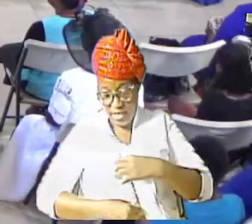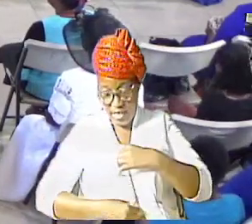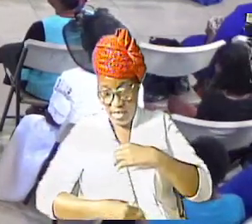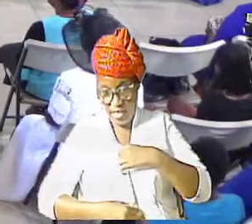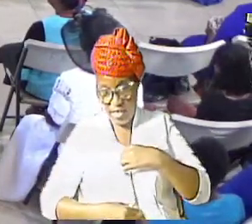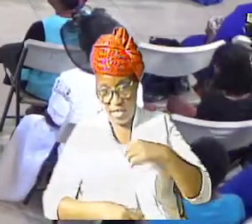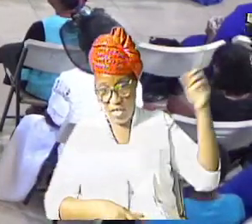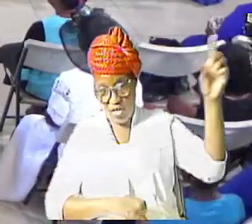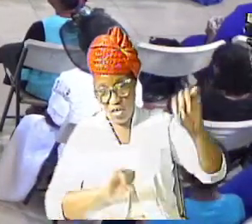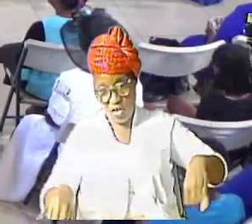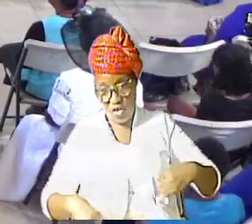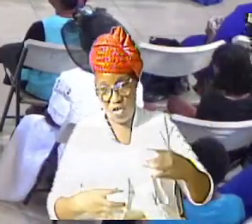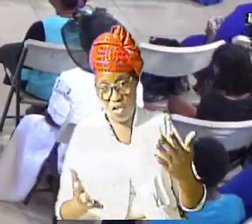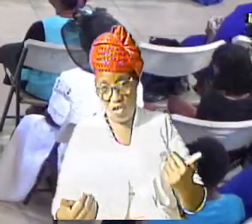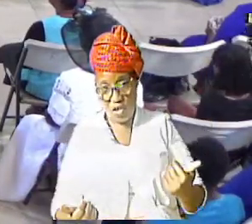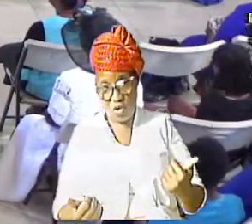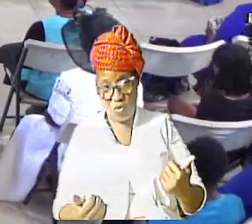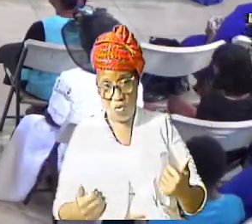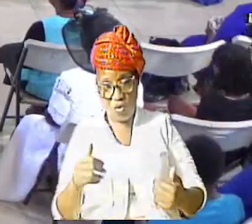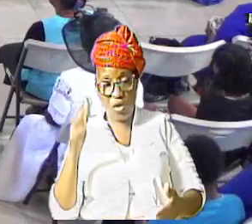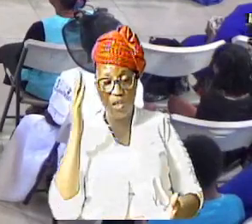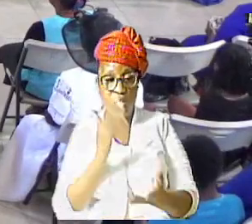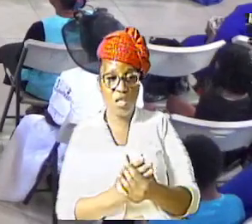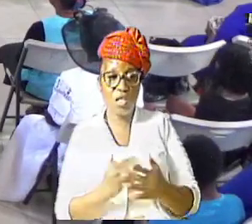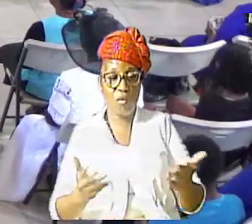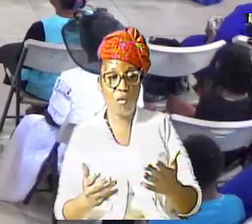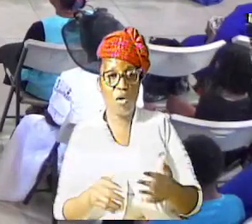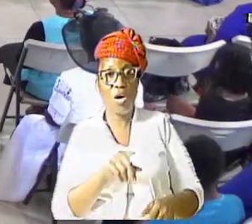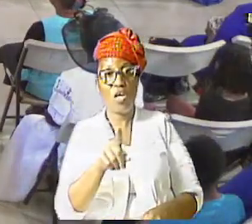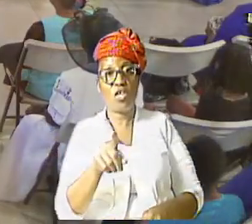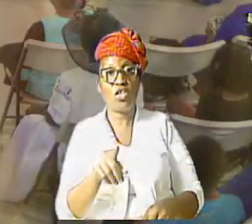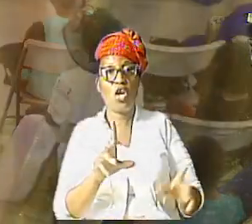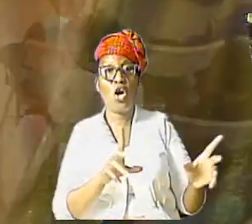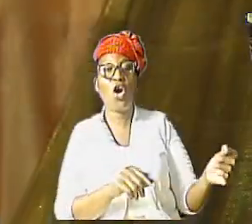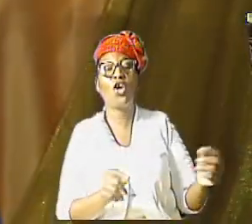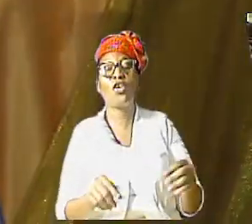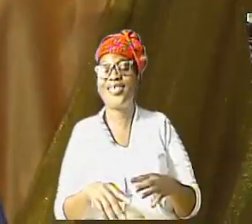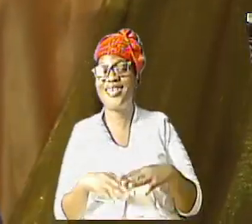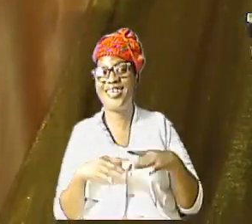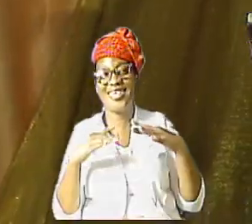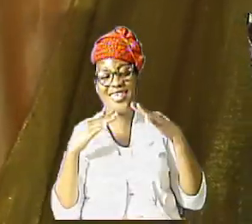I just want you to stop what you're doing and just smile.